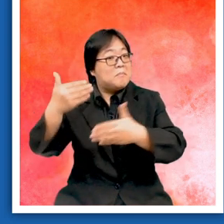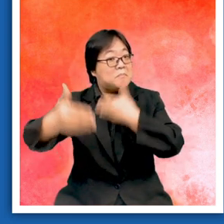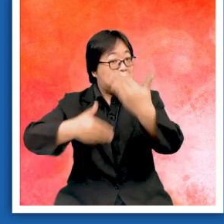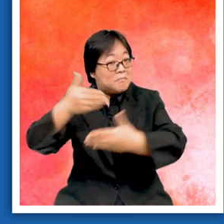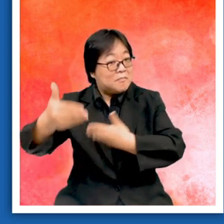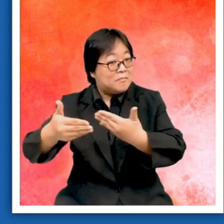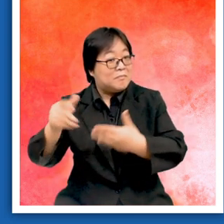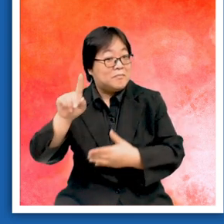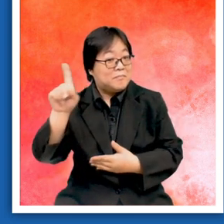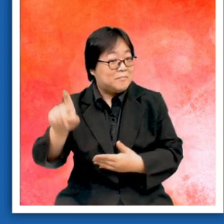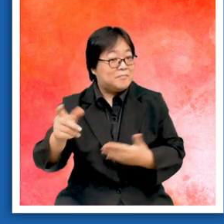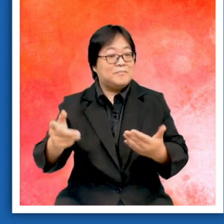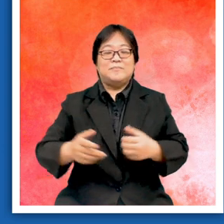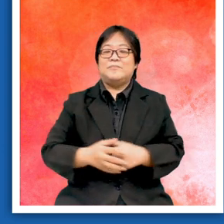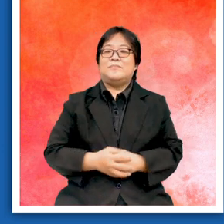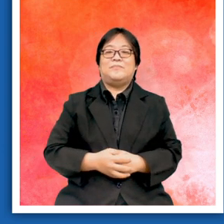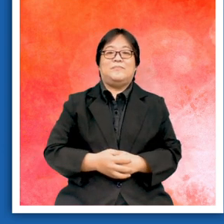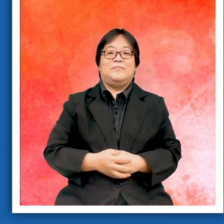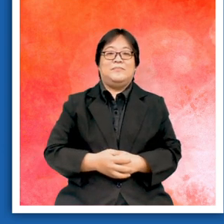the progress.